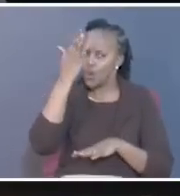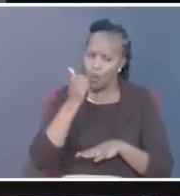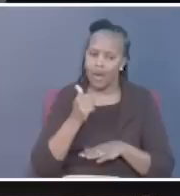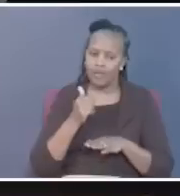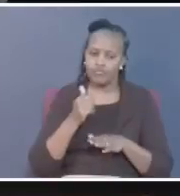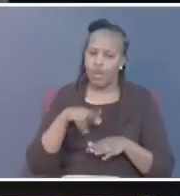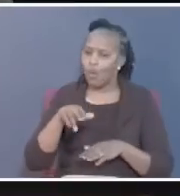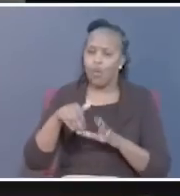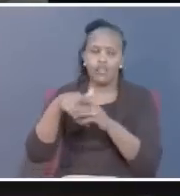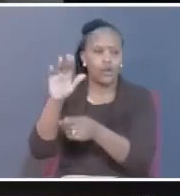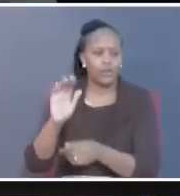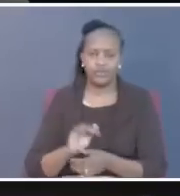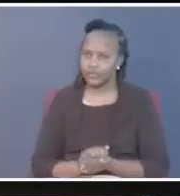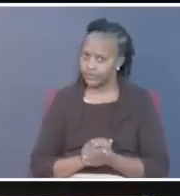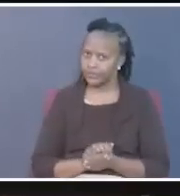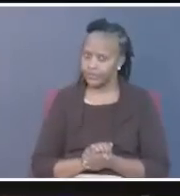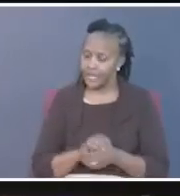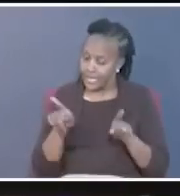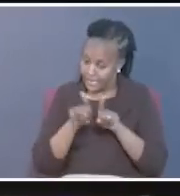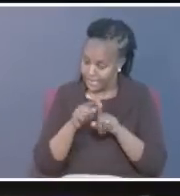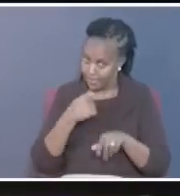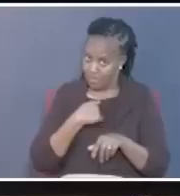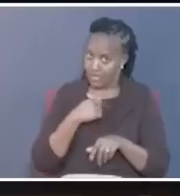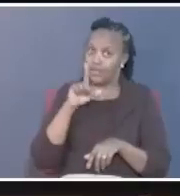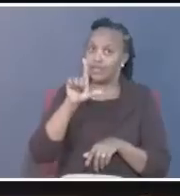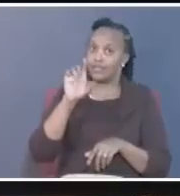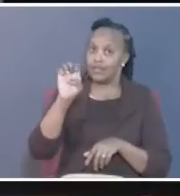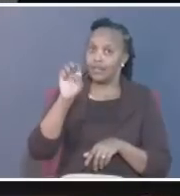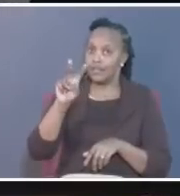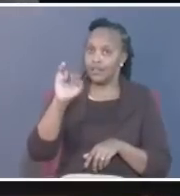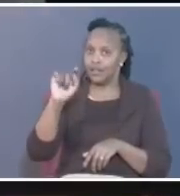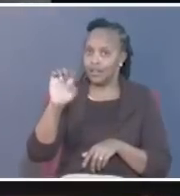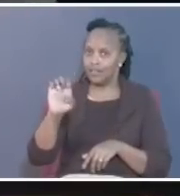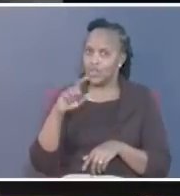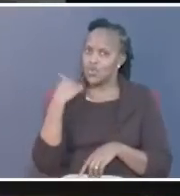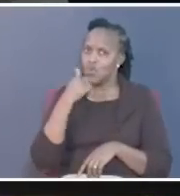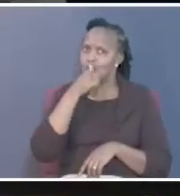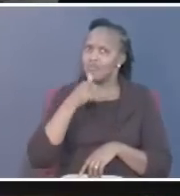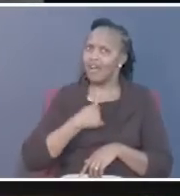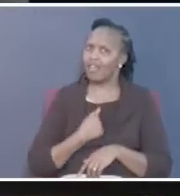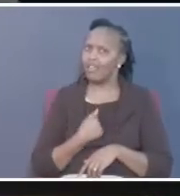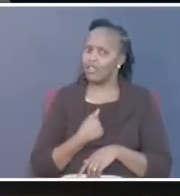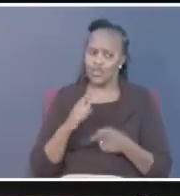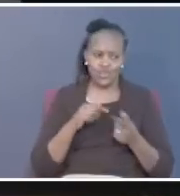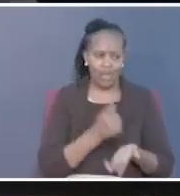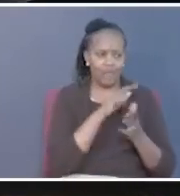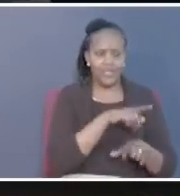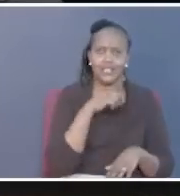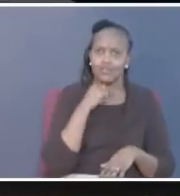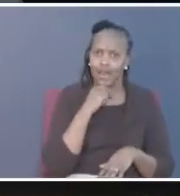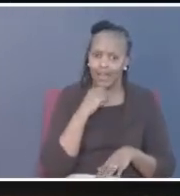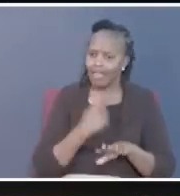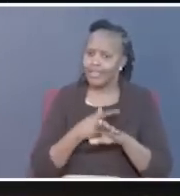help him. And I, just being a Levite, who am I to try to help this man when my